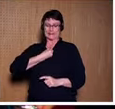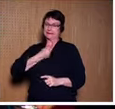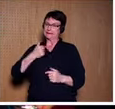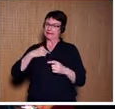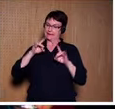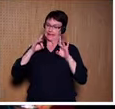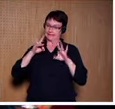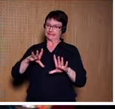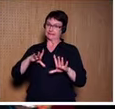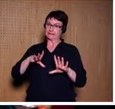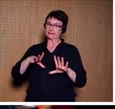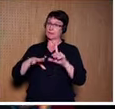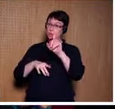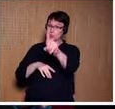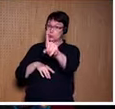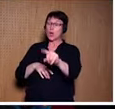take away their rights.